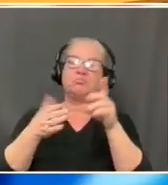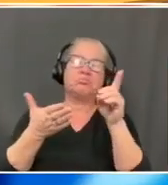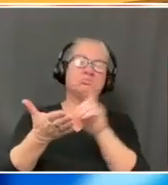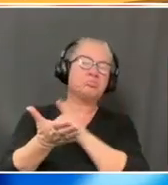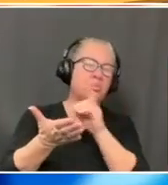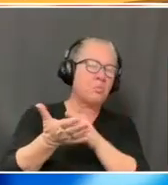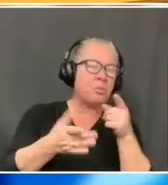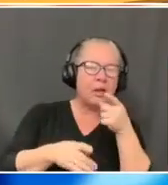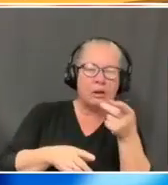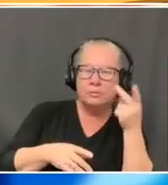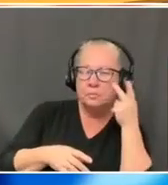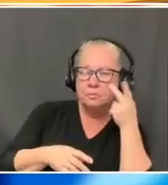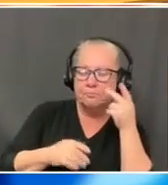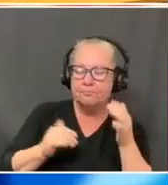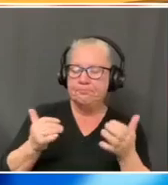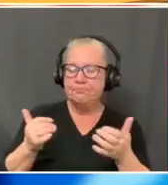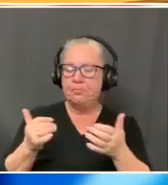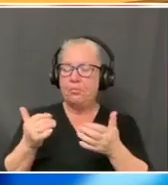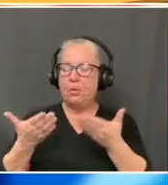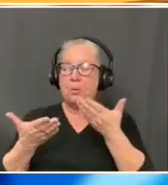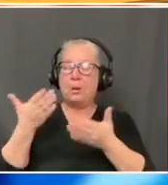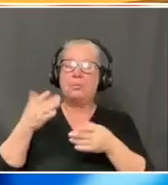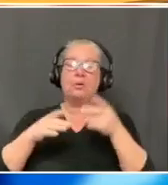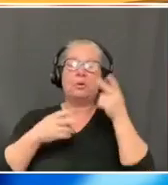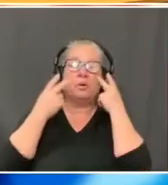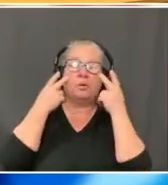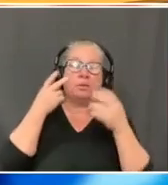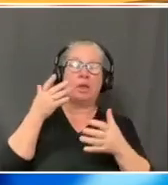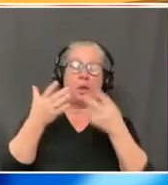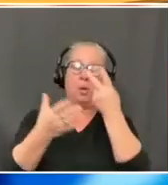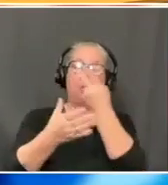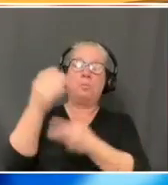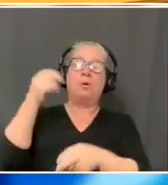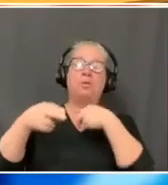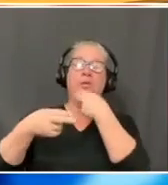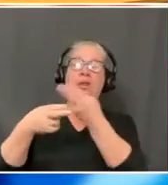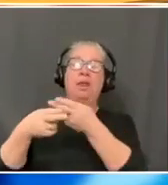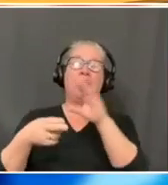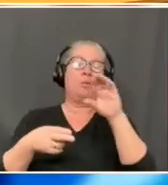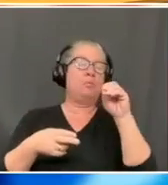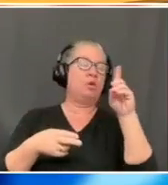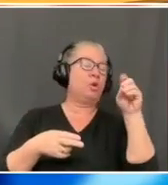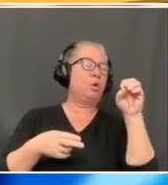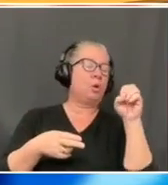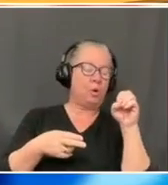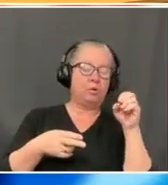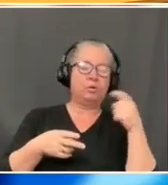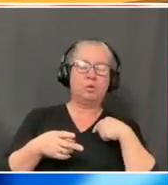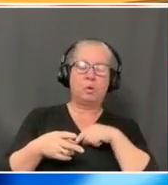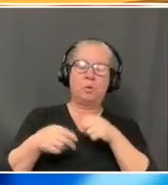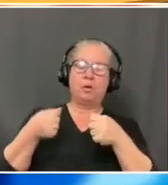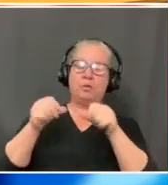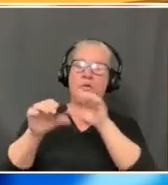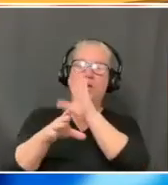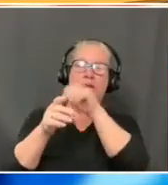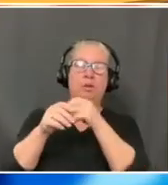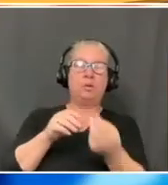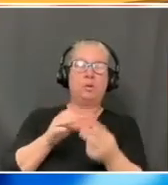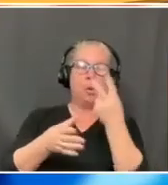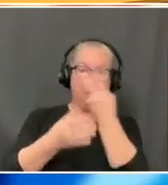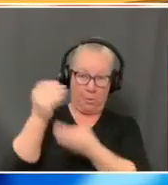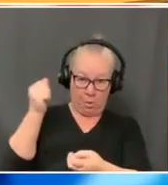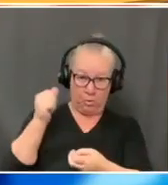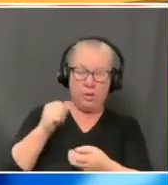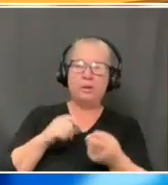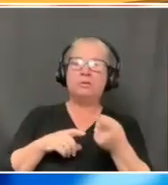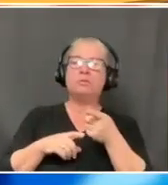sometimes you'll see both the name and the code. Sometimes you might only see the code. So we try to include both just so that folks have the ability